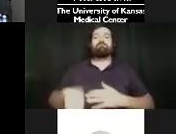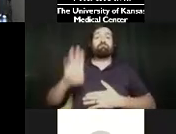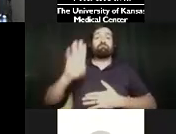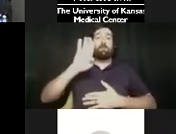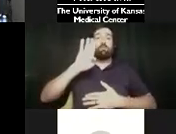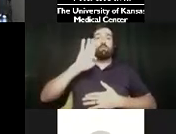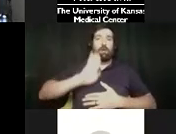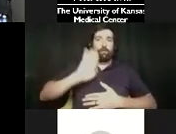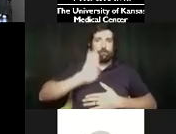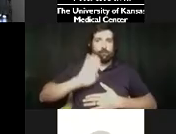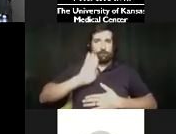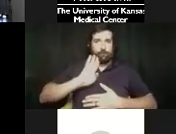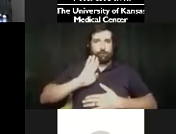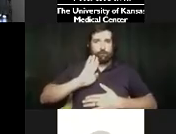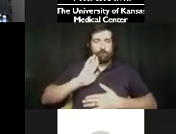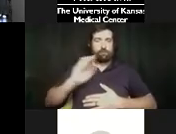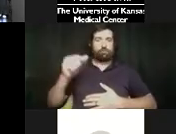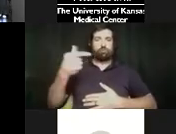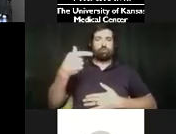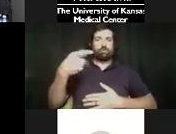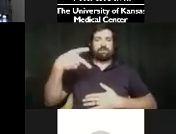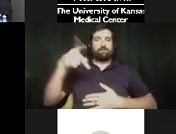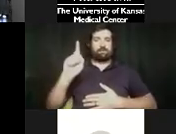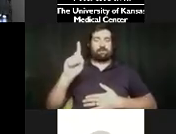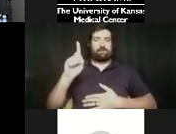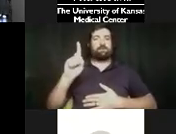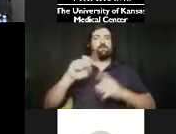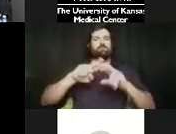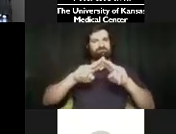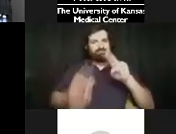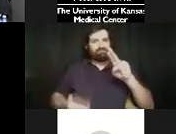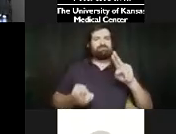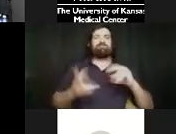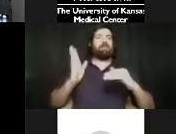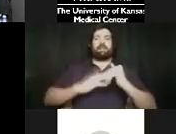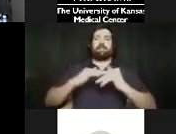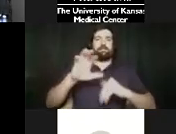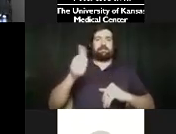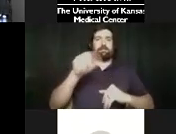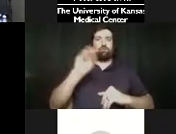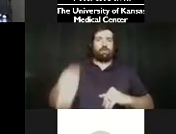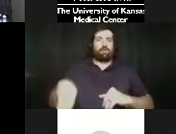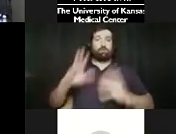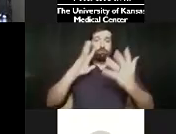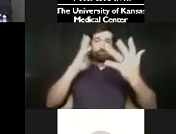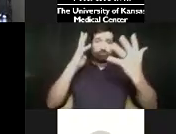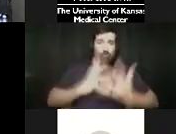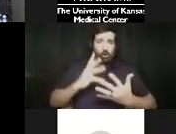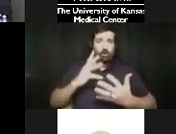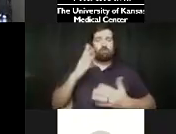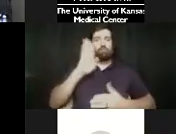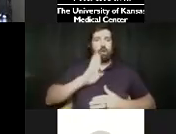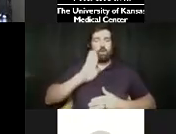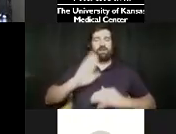are countries where GDP dropped by at least 10%. Dark brown by at least